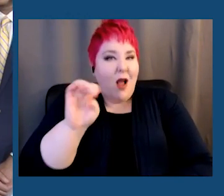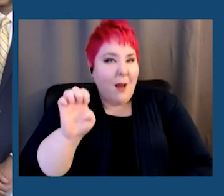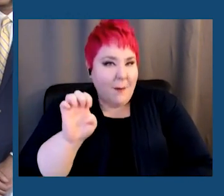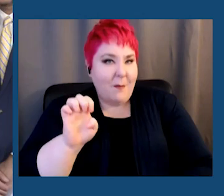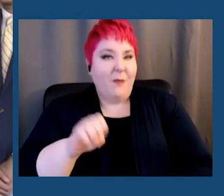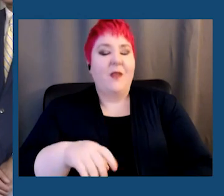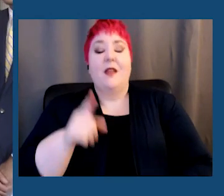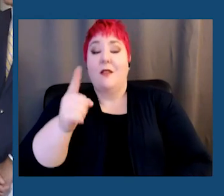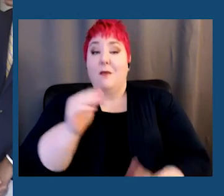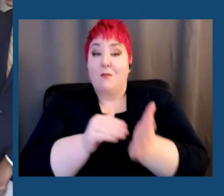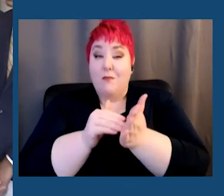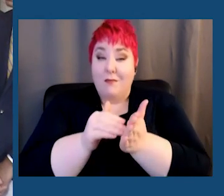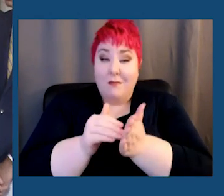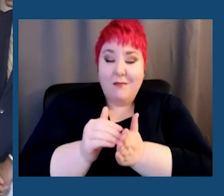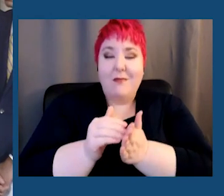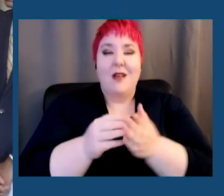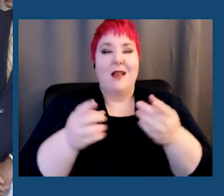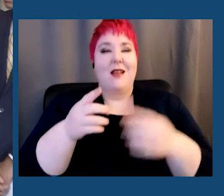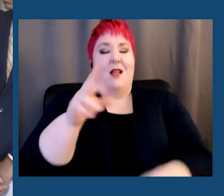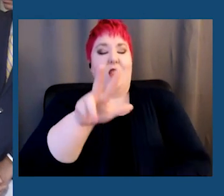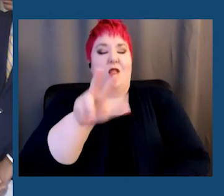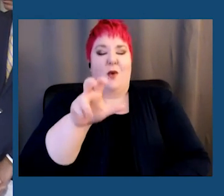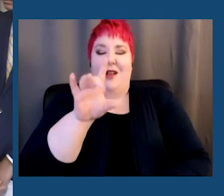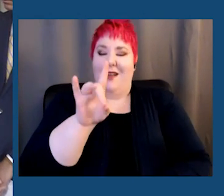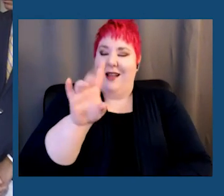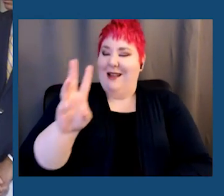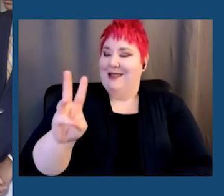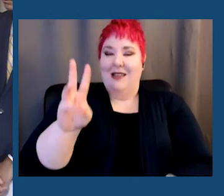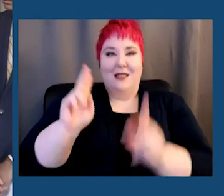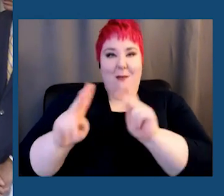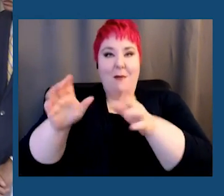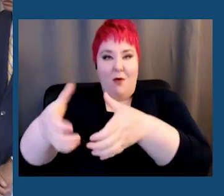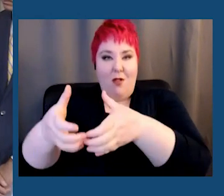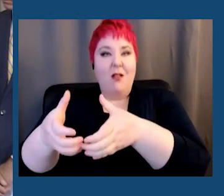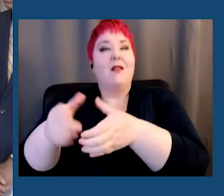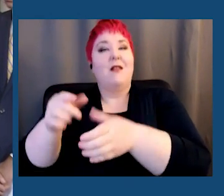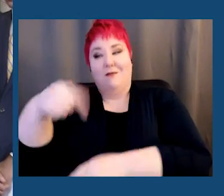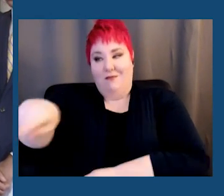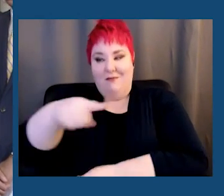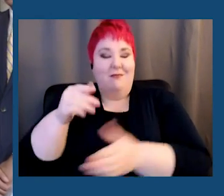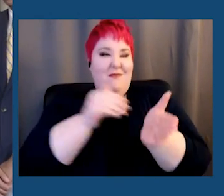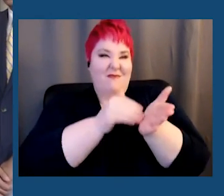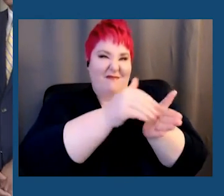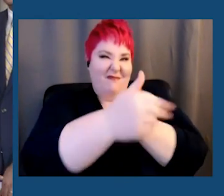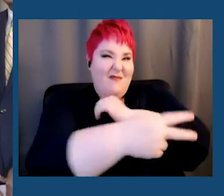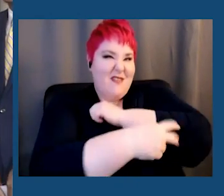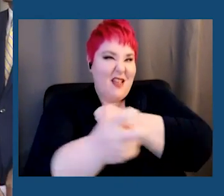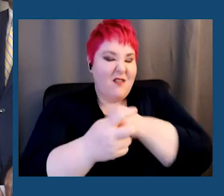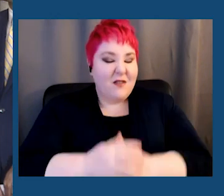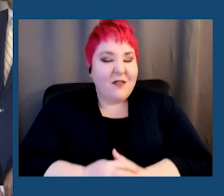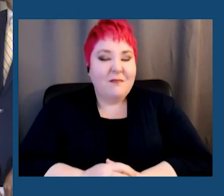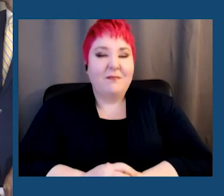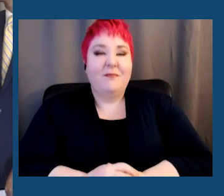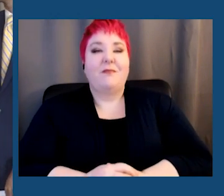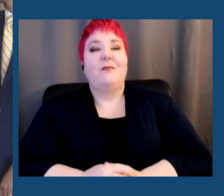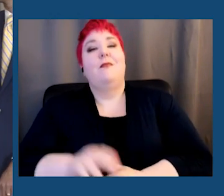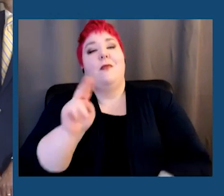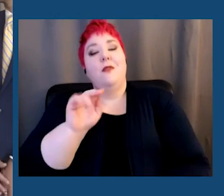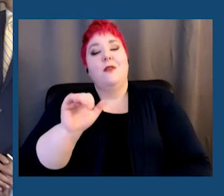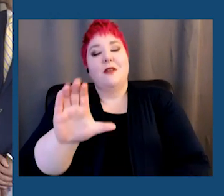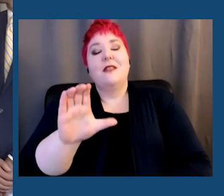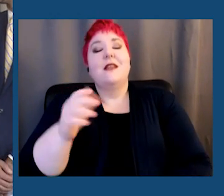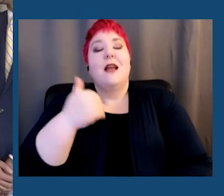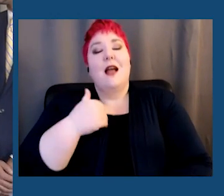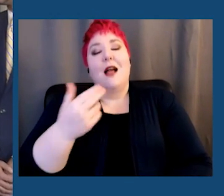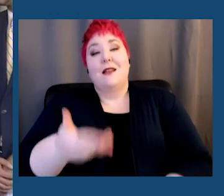by the same 386 offenders. New York City has the largest increase of 64% in